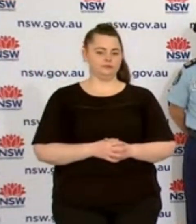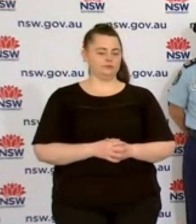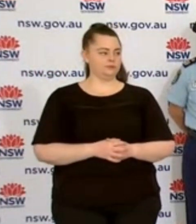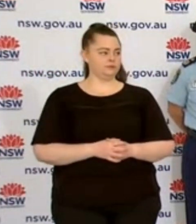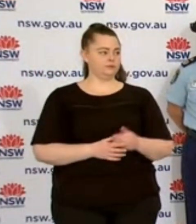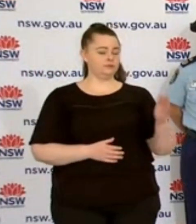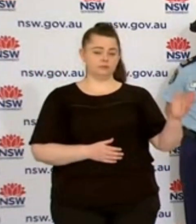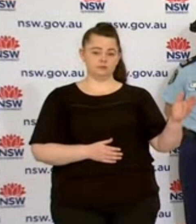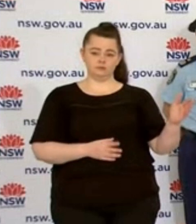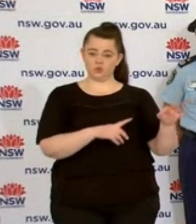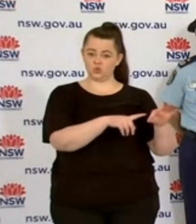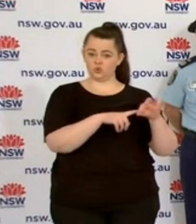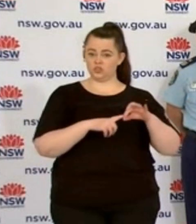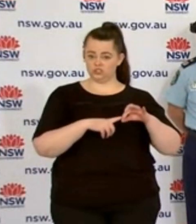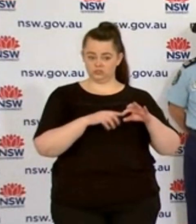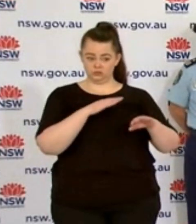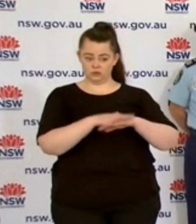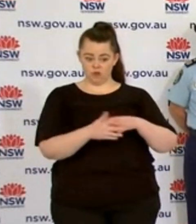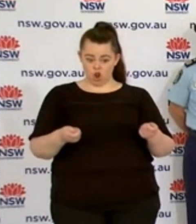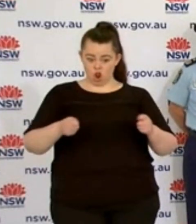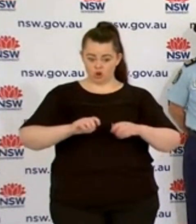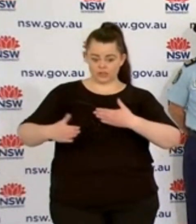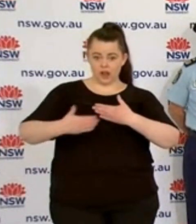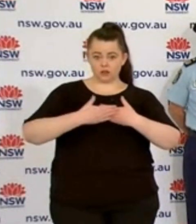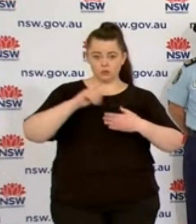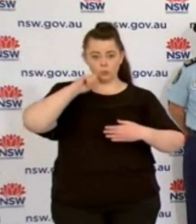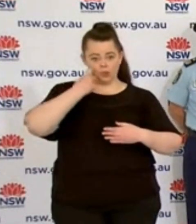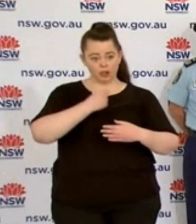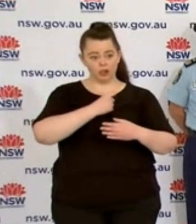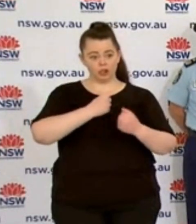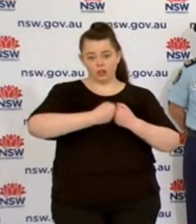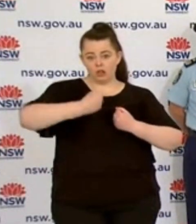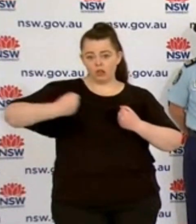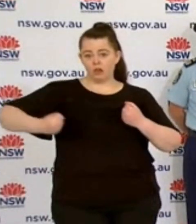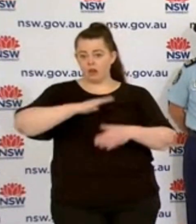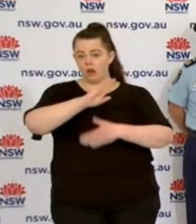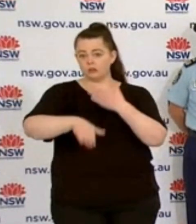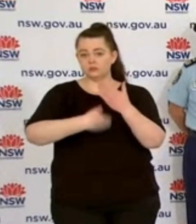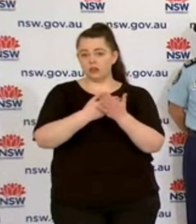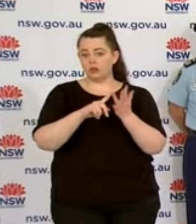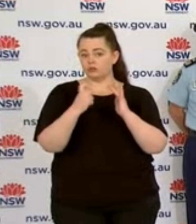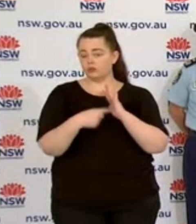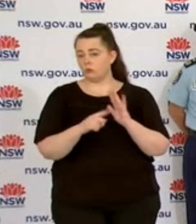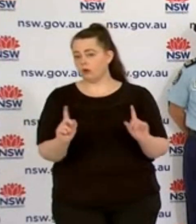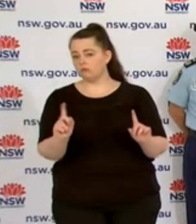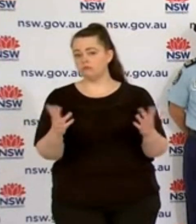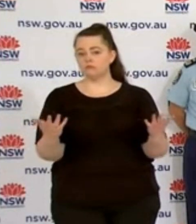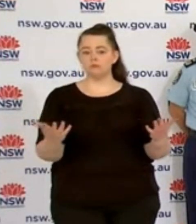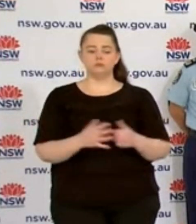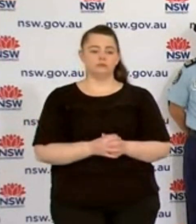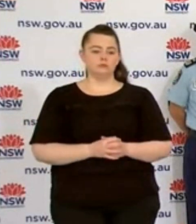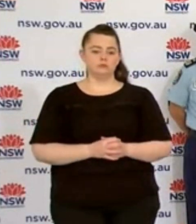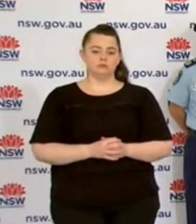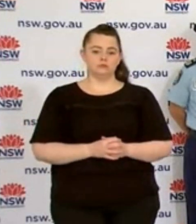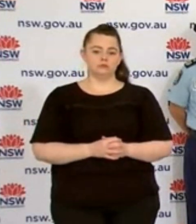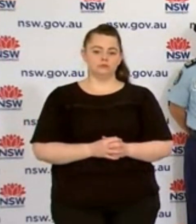Sydney at least, until October when we have that 80%? Oh, look, it's pretty obvious that, as I said before, that we are looking for